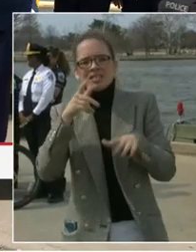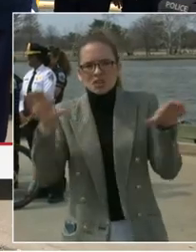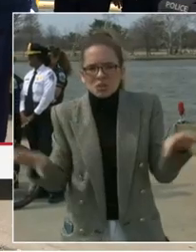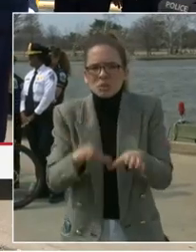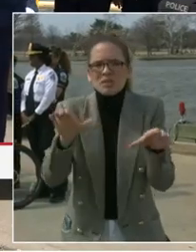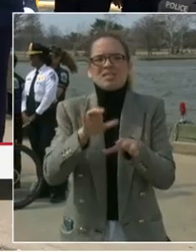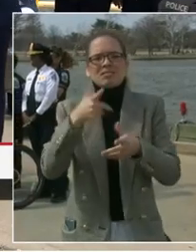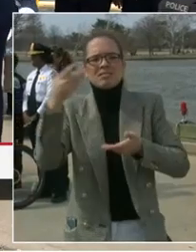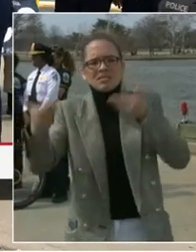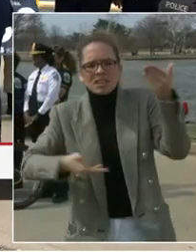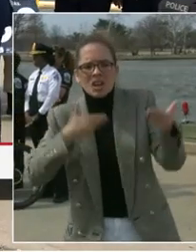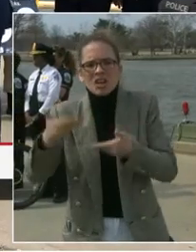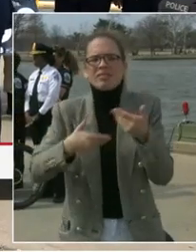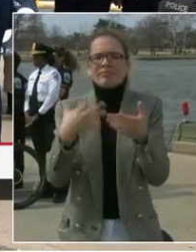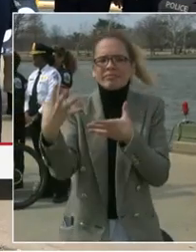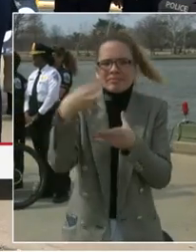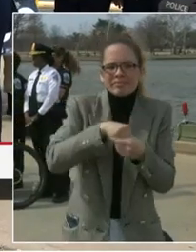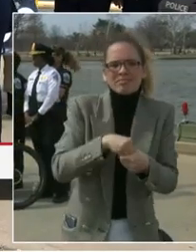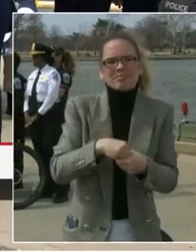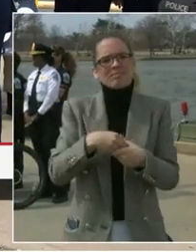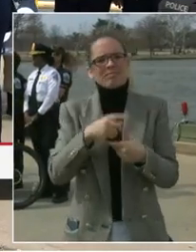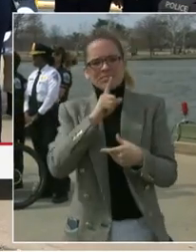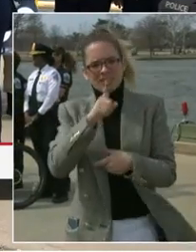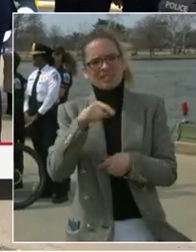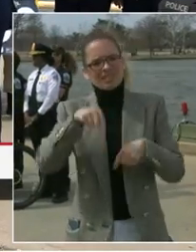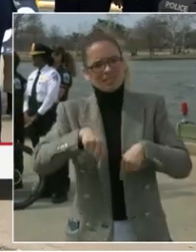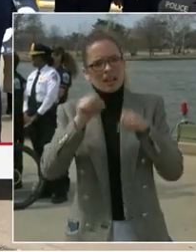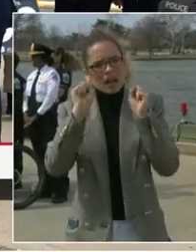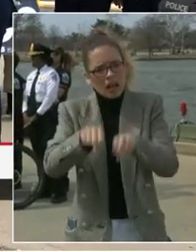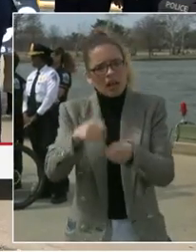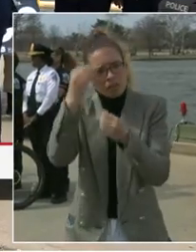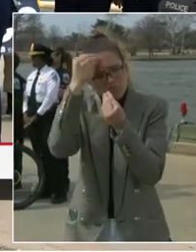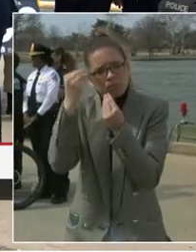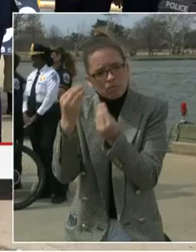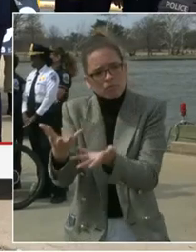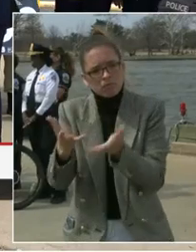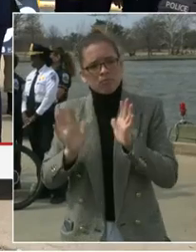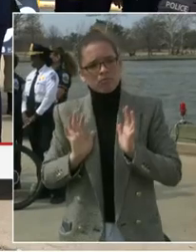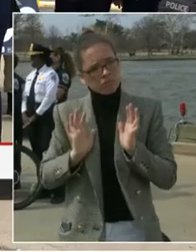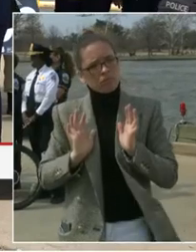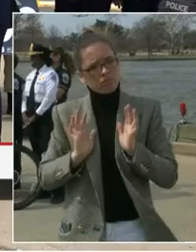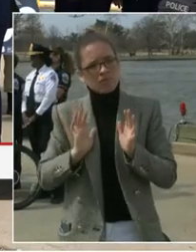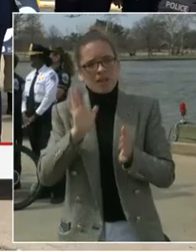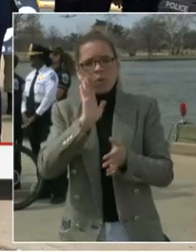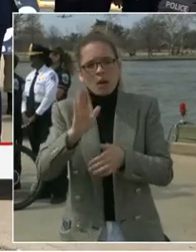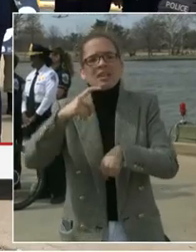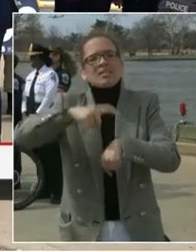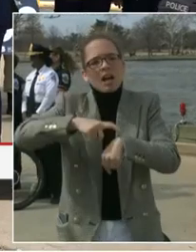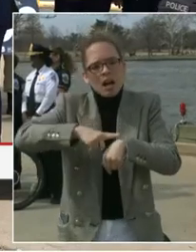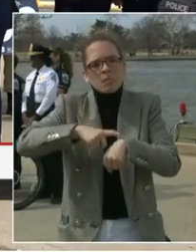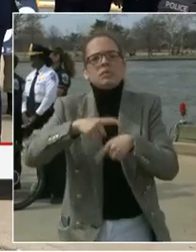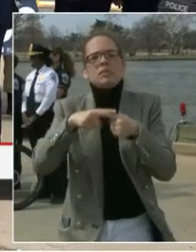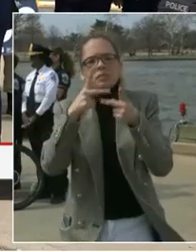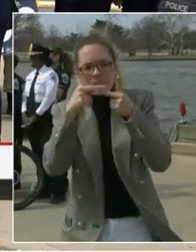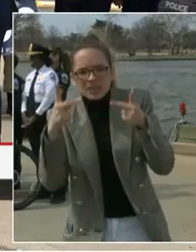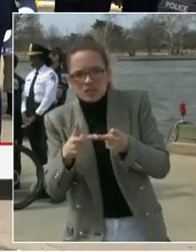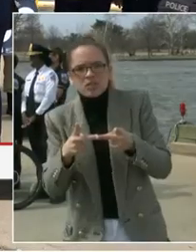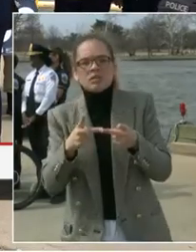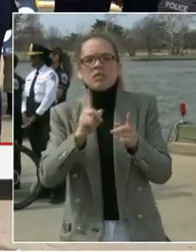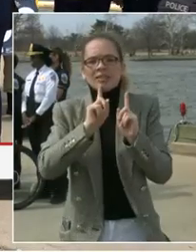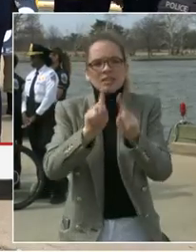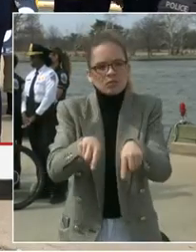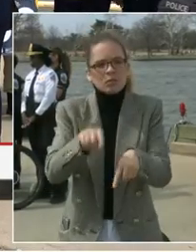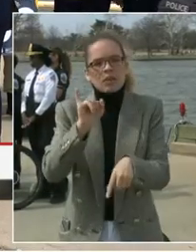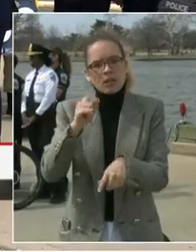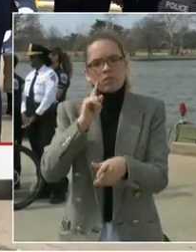we're doing inside of MPD. But what I can tell you is that there will come a time and a space and a place to answer the allegations,